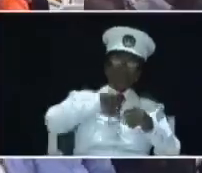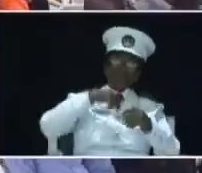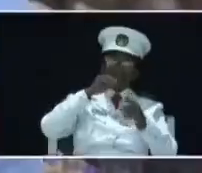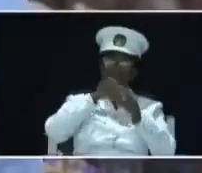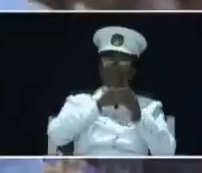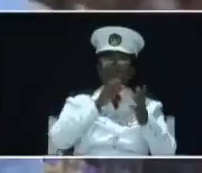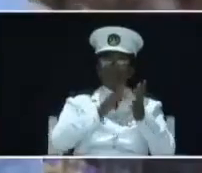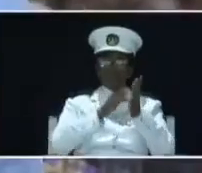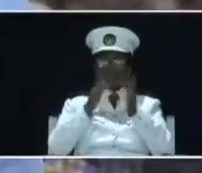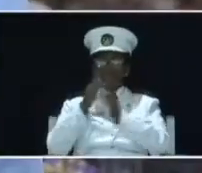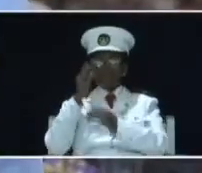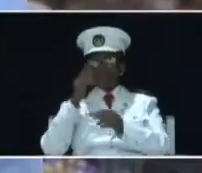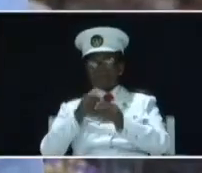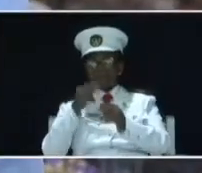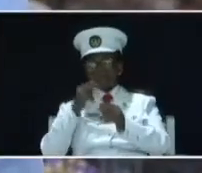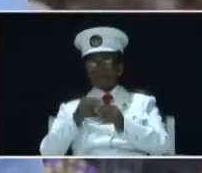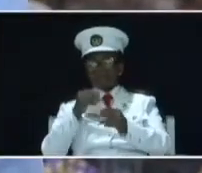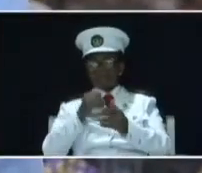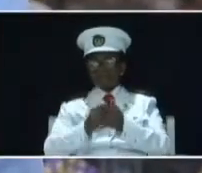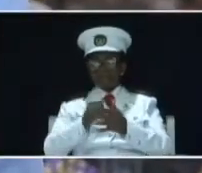Number 7.